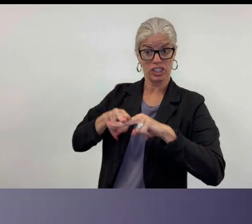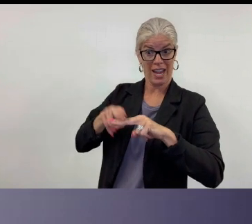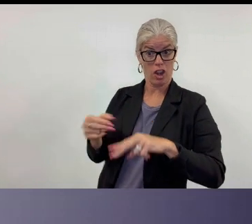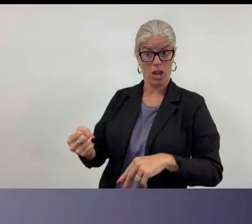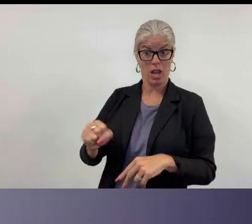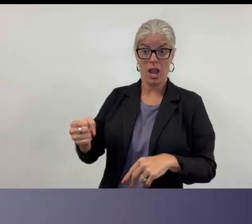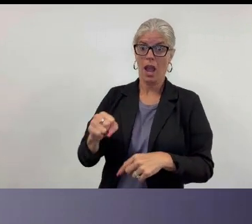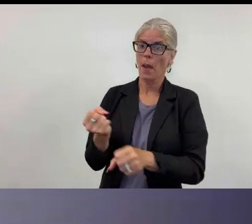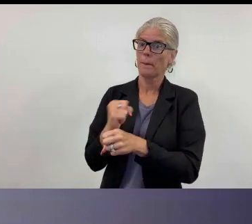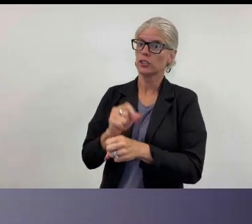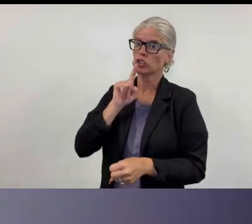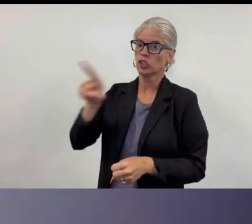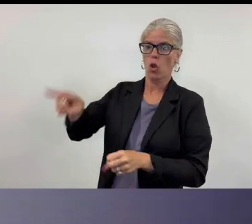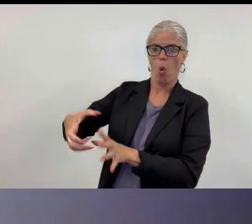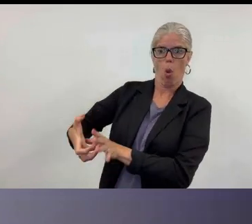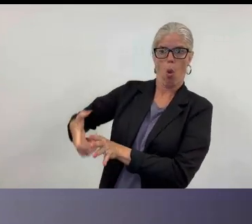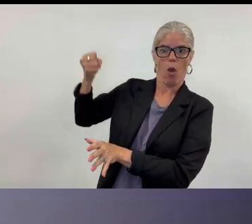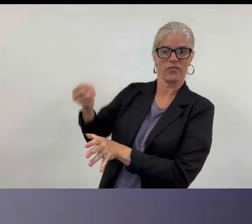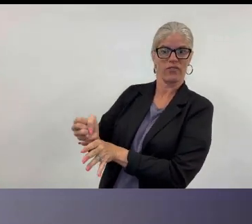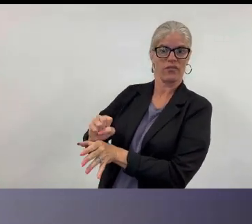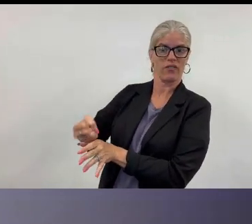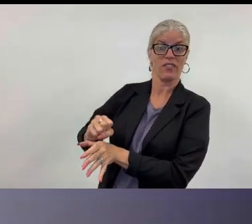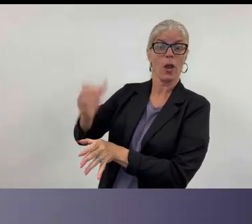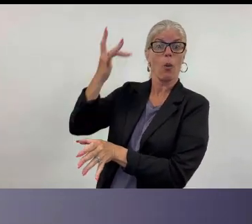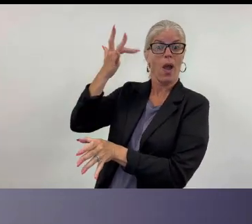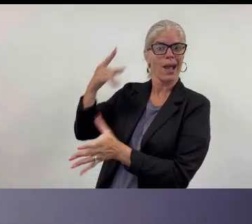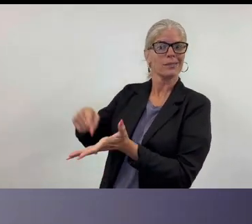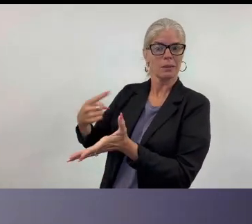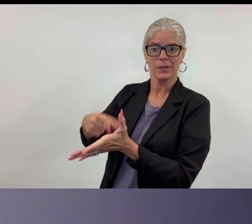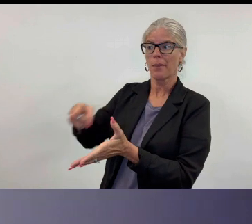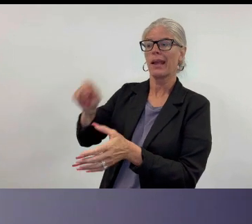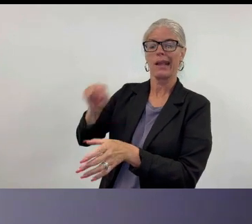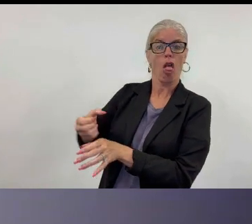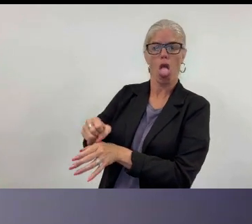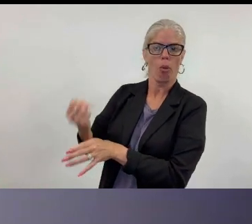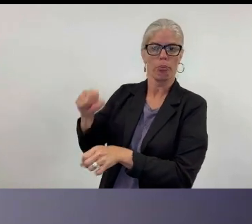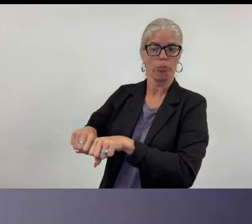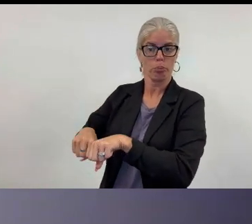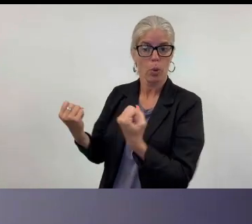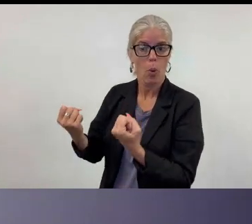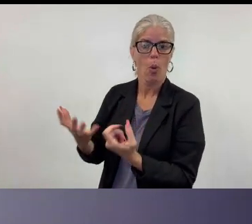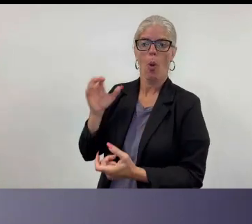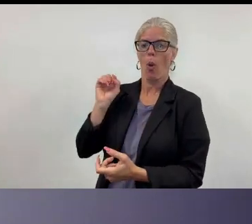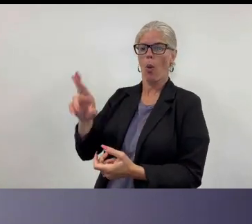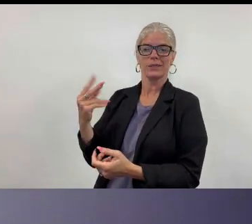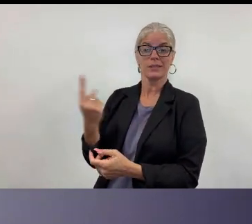often break off. Now, there used to be a time when you would see the airline